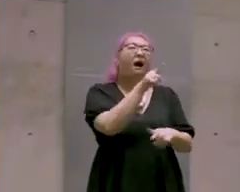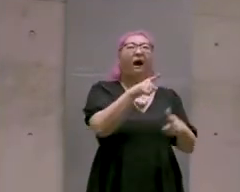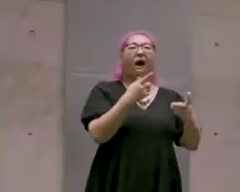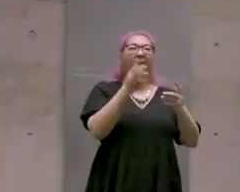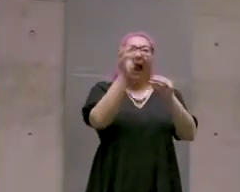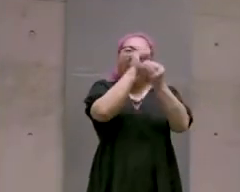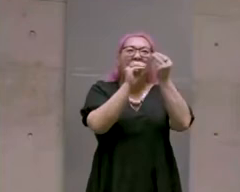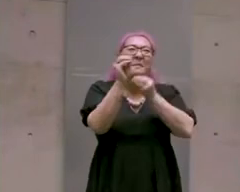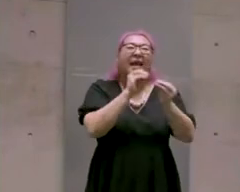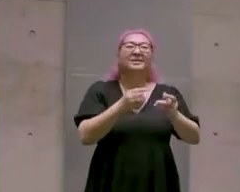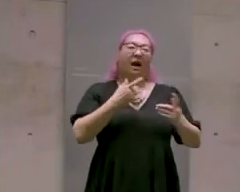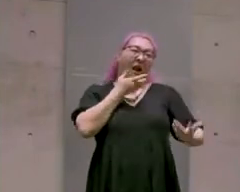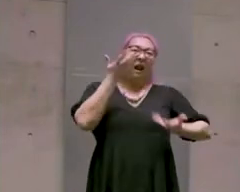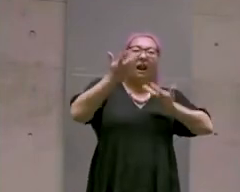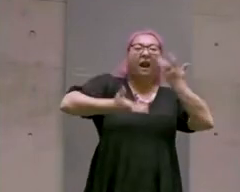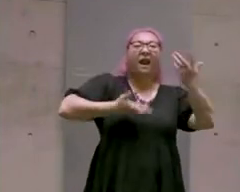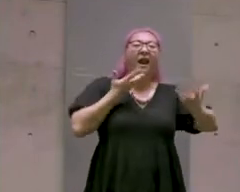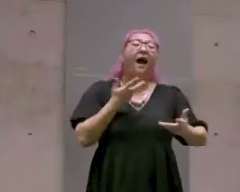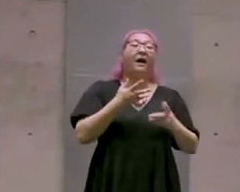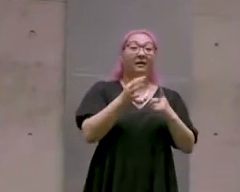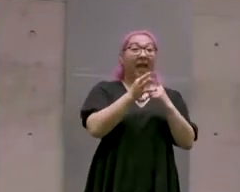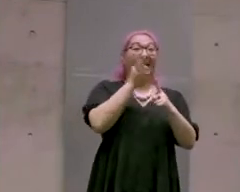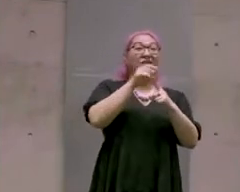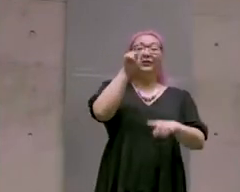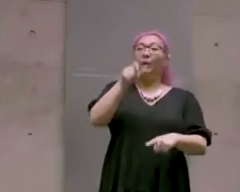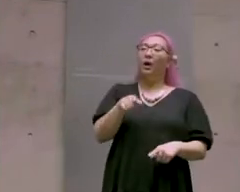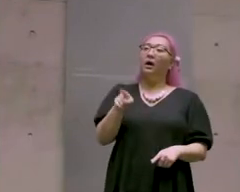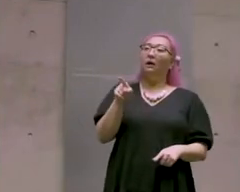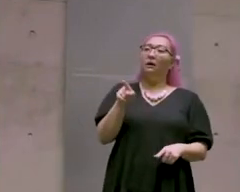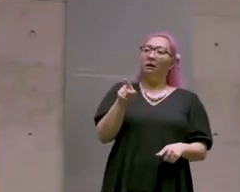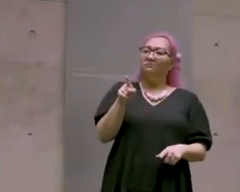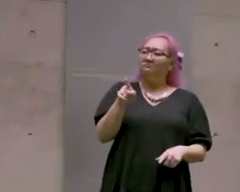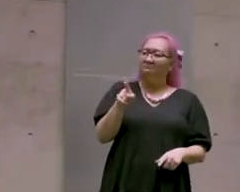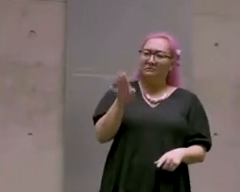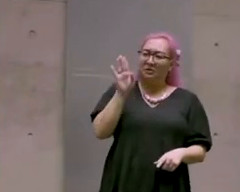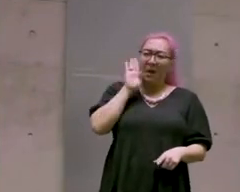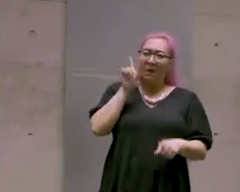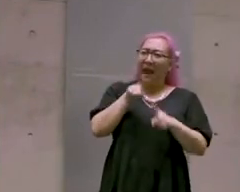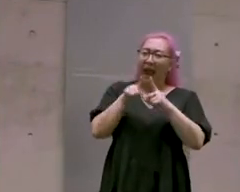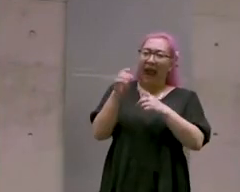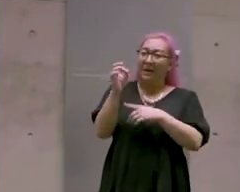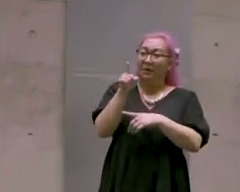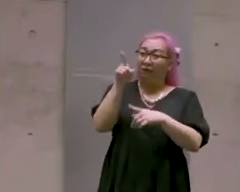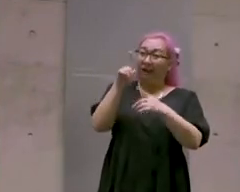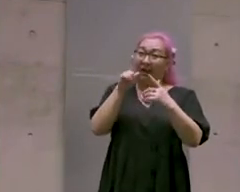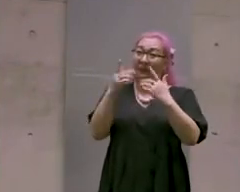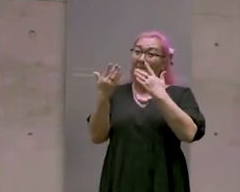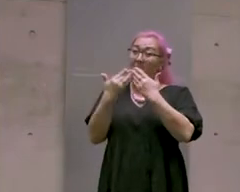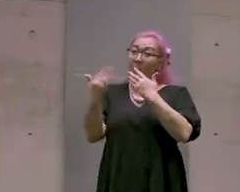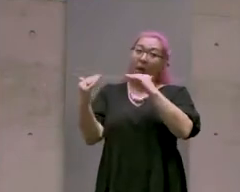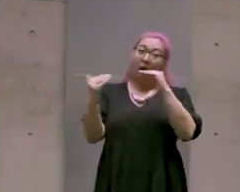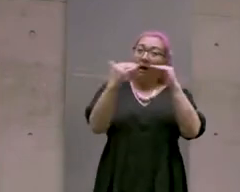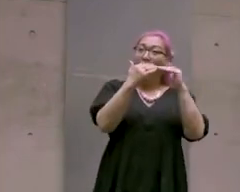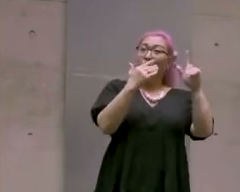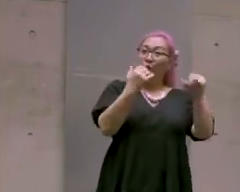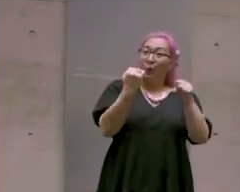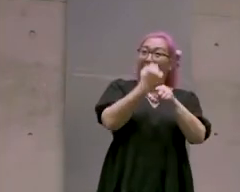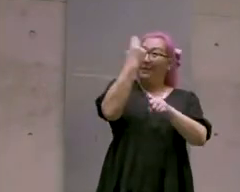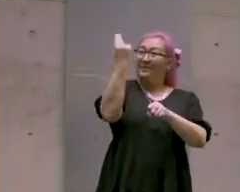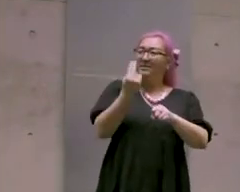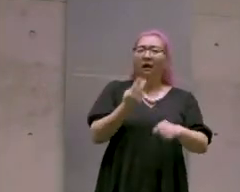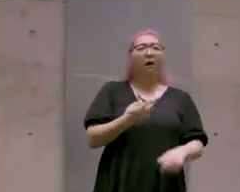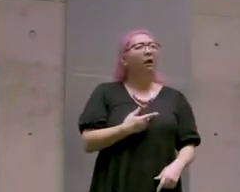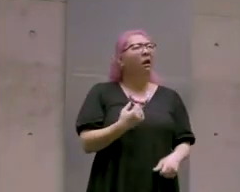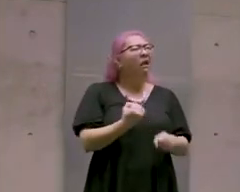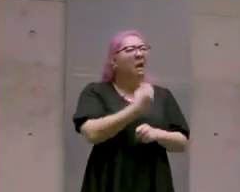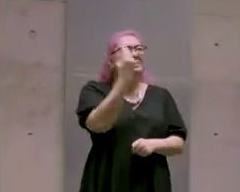and then it turns out, amazingly, they were willing to sell me a 3-year degree in computer game design. And that kind of got me started. And I just kind of went from